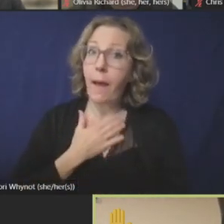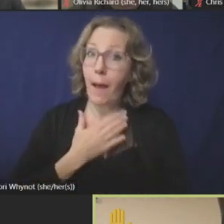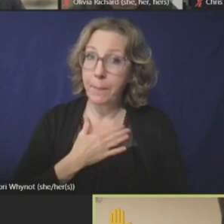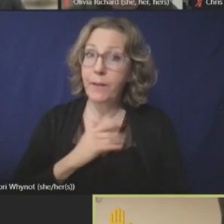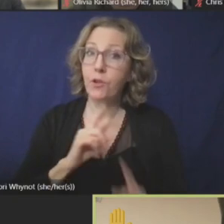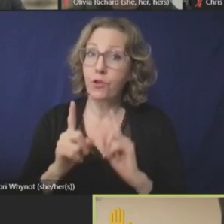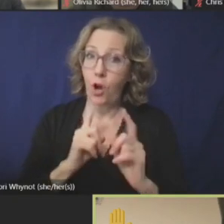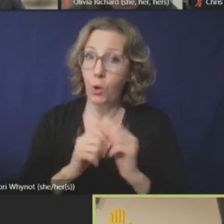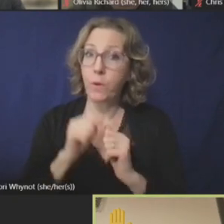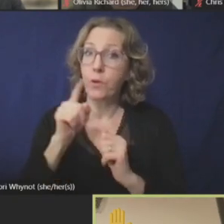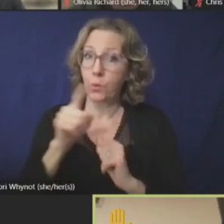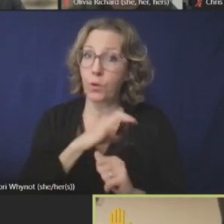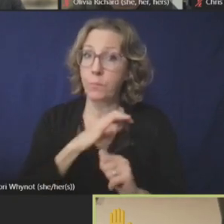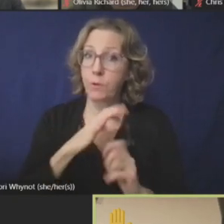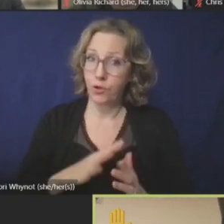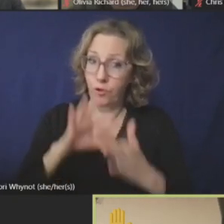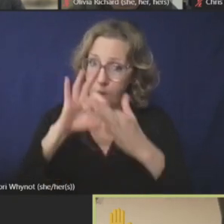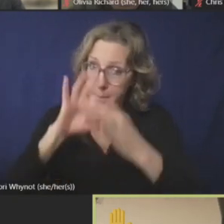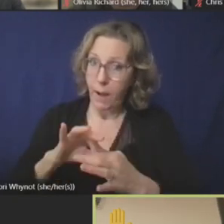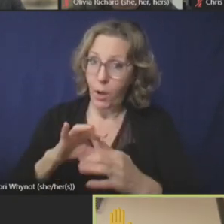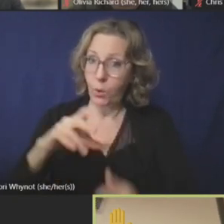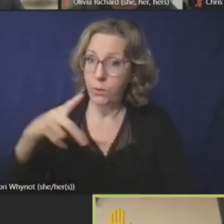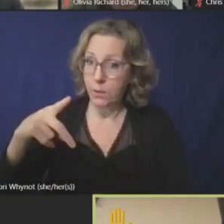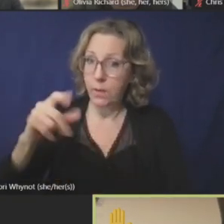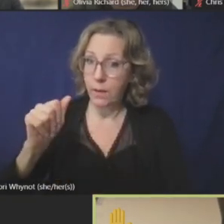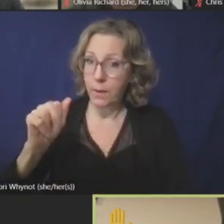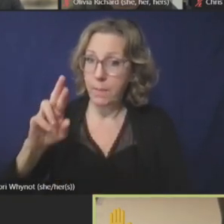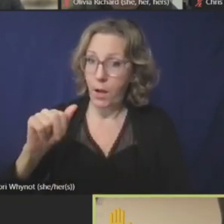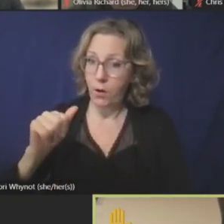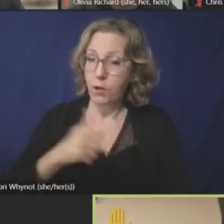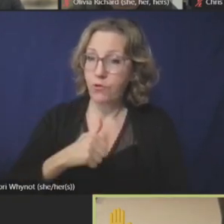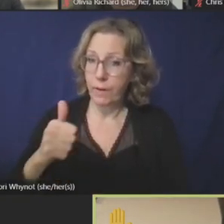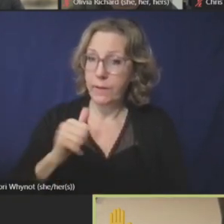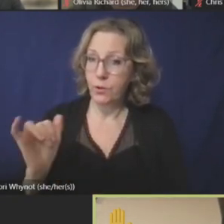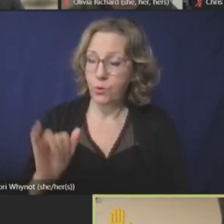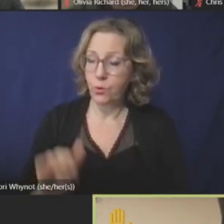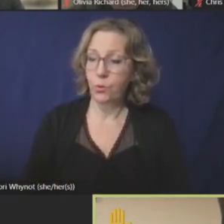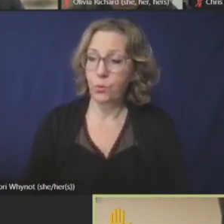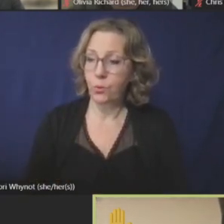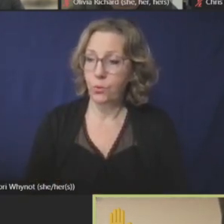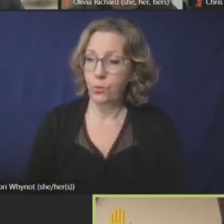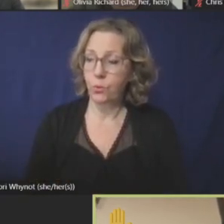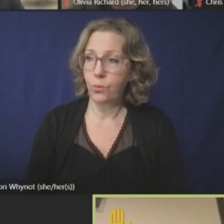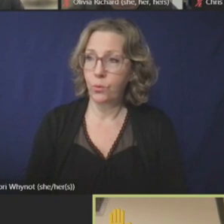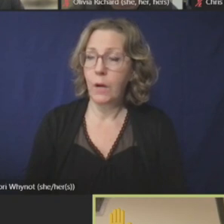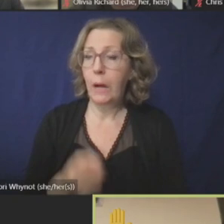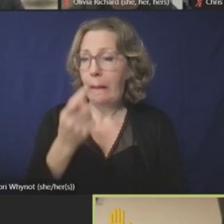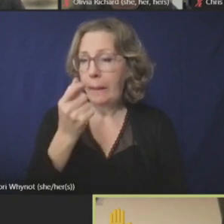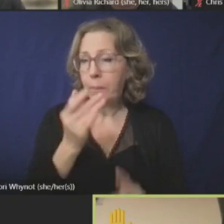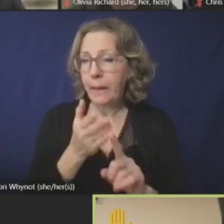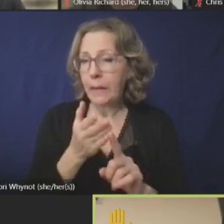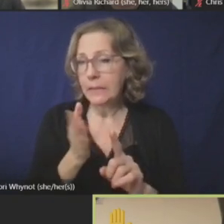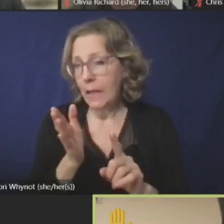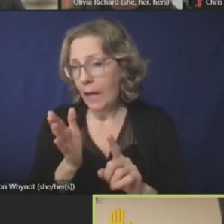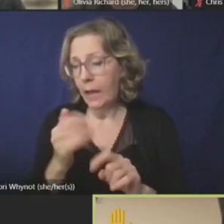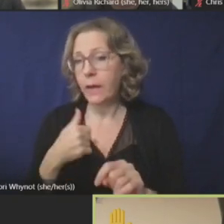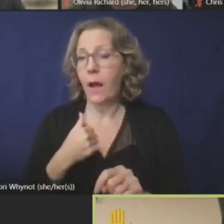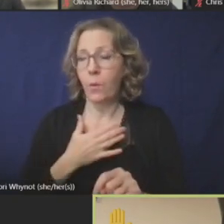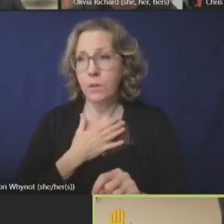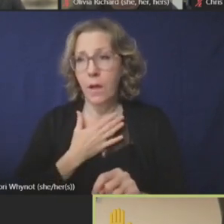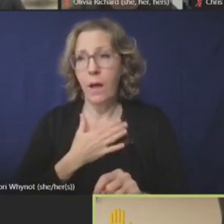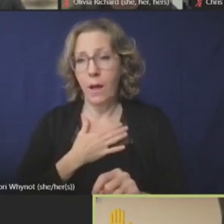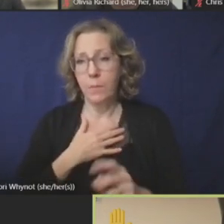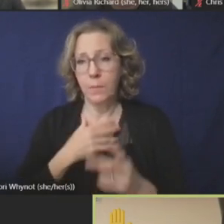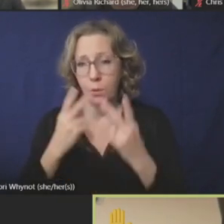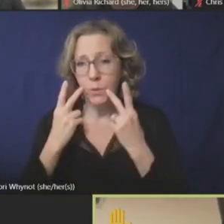with you as well. And as an aside, I was pleased that Michelle Steeler from